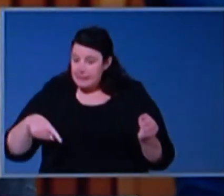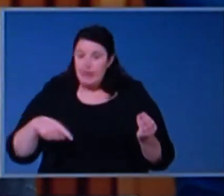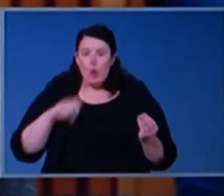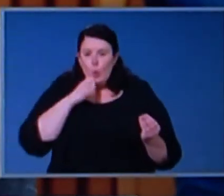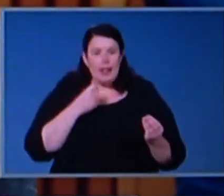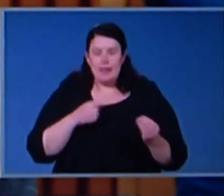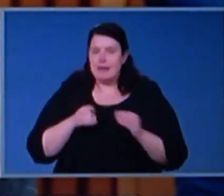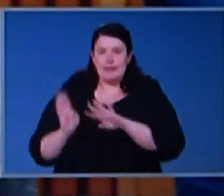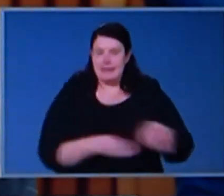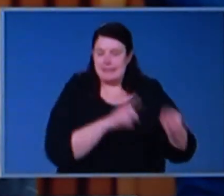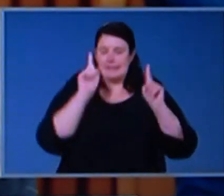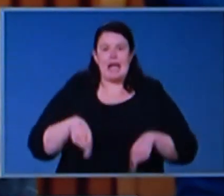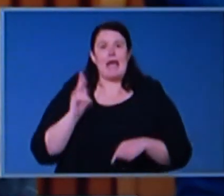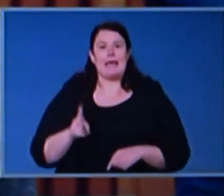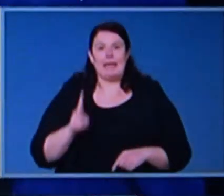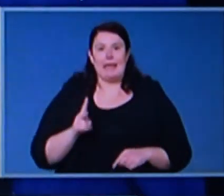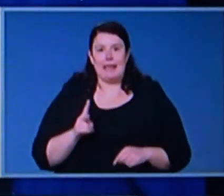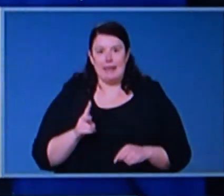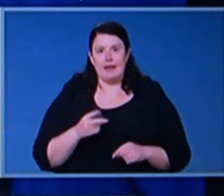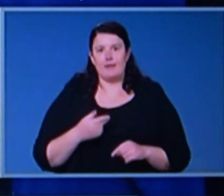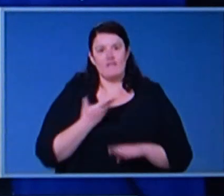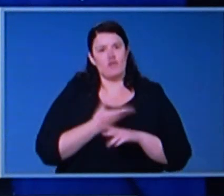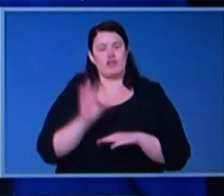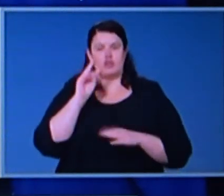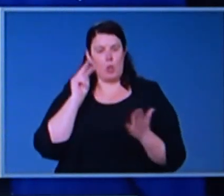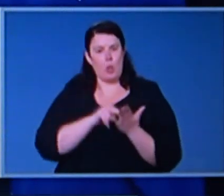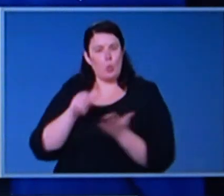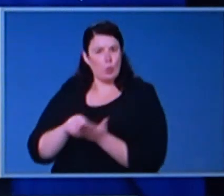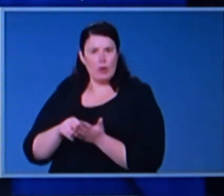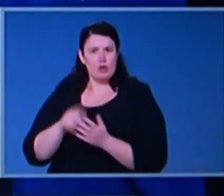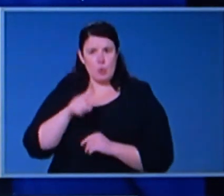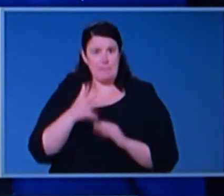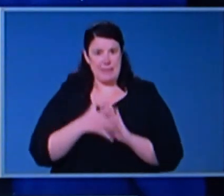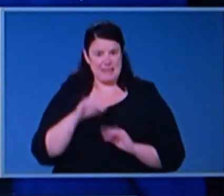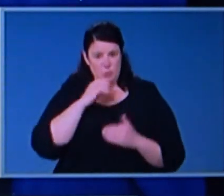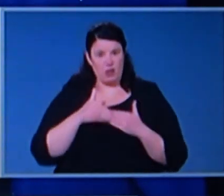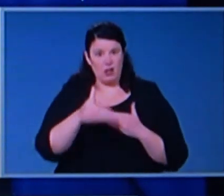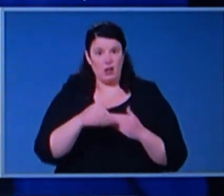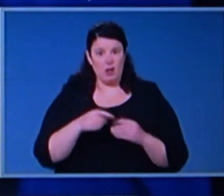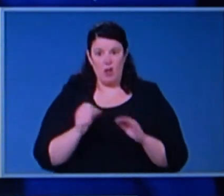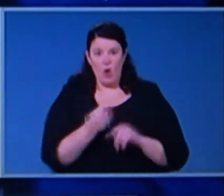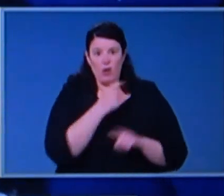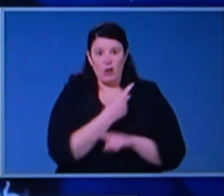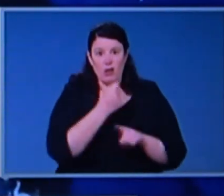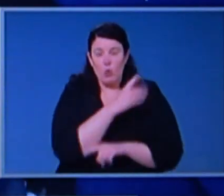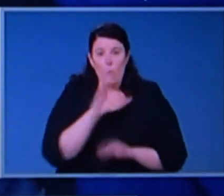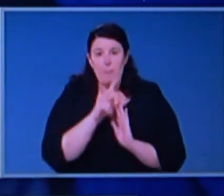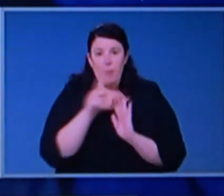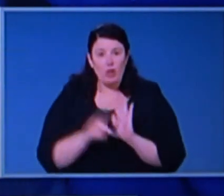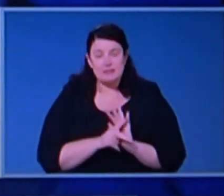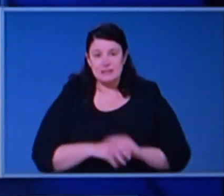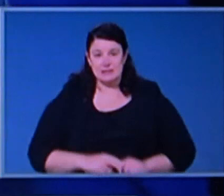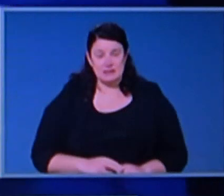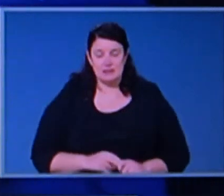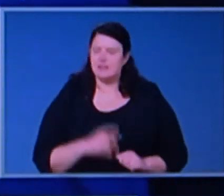Bill? No, it doesn't mean that at all. What it means is exactly what I said yesterday, and that is that we're encouraging all